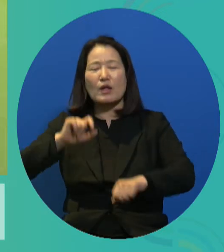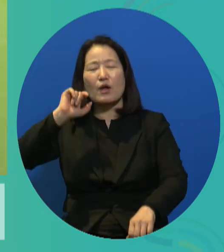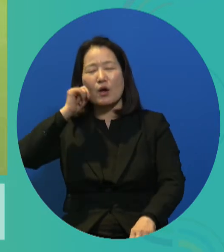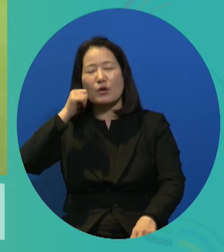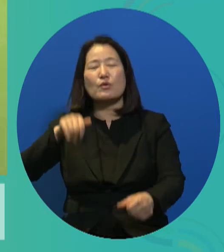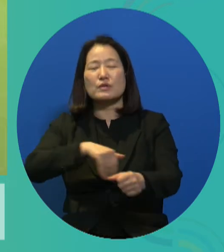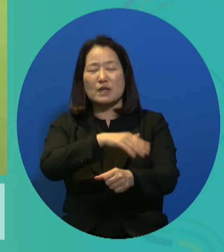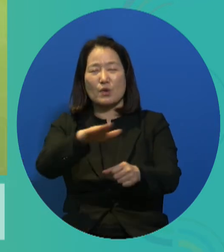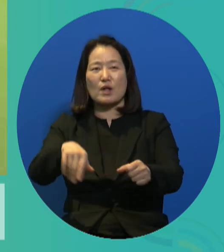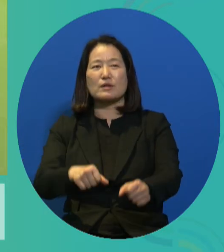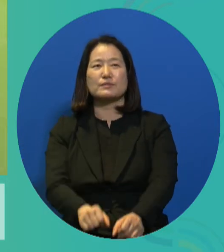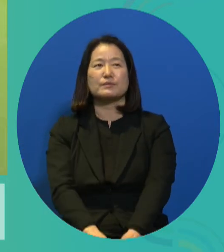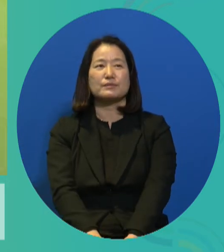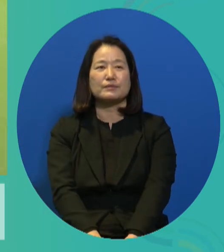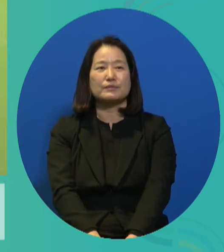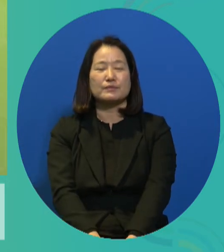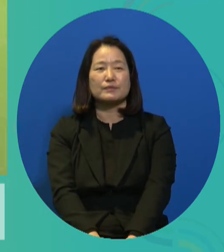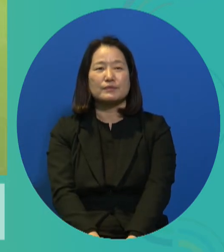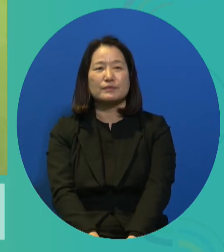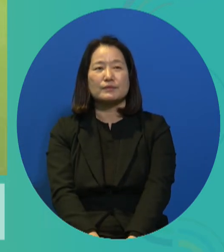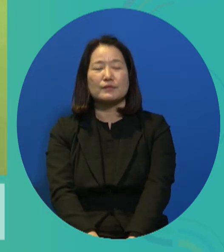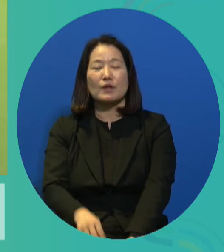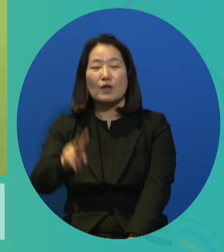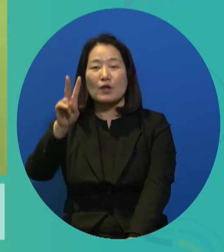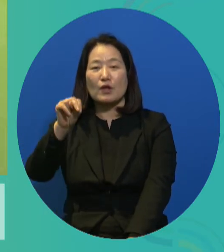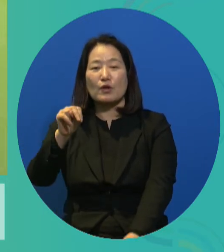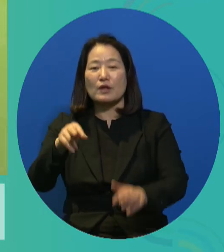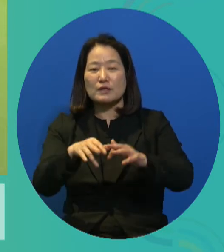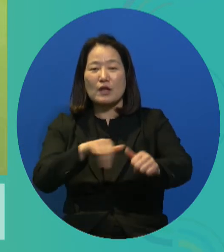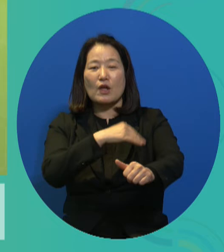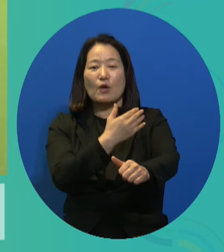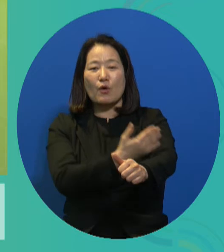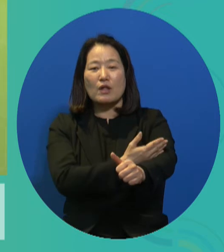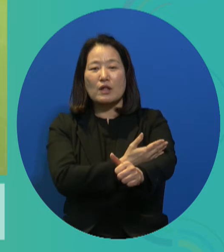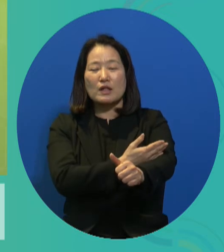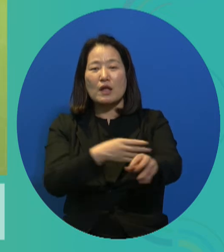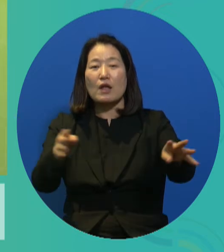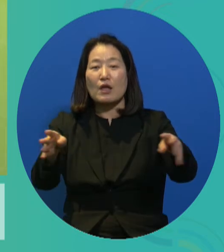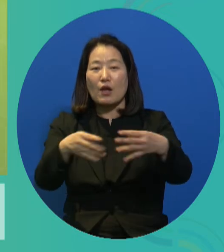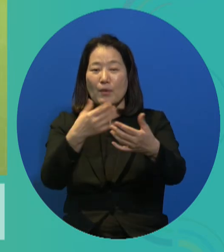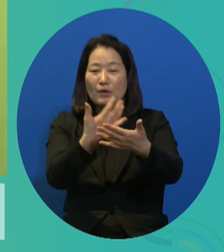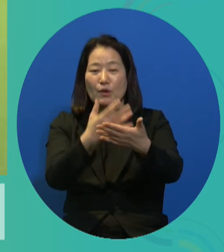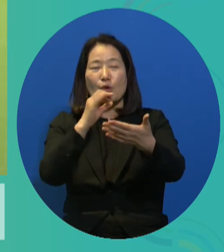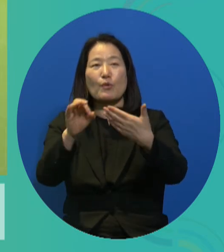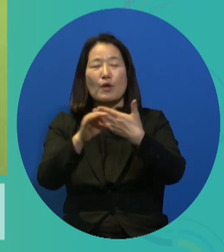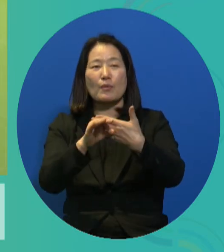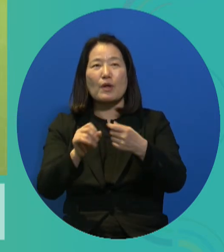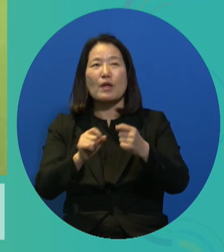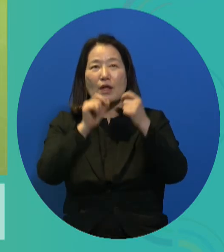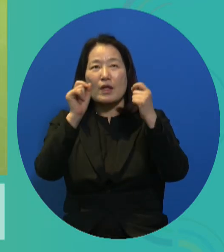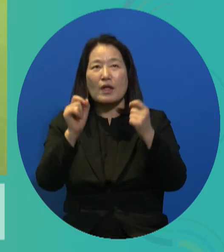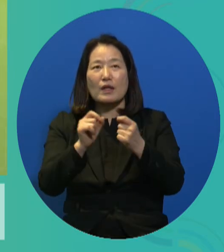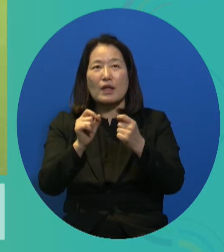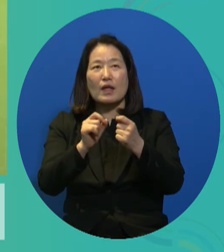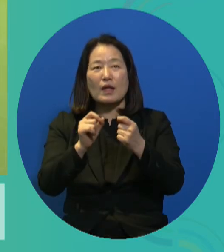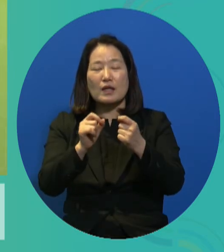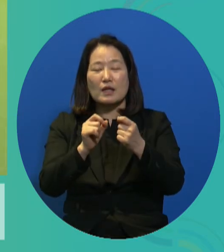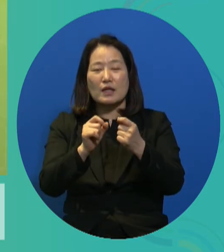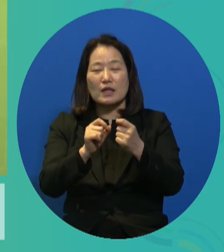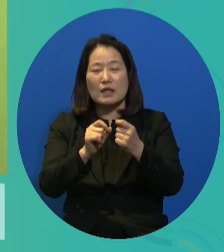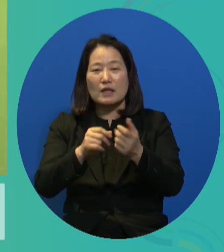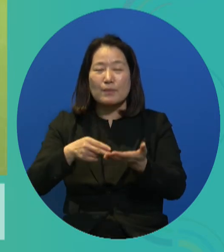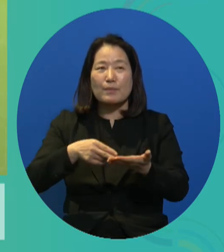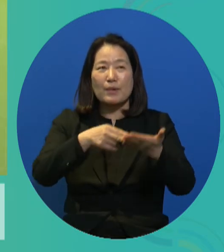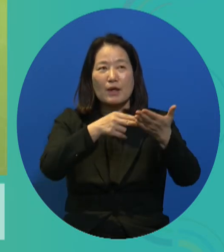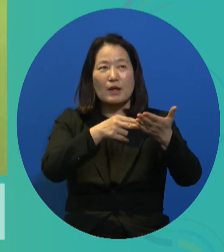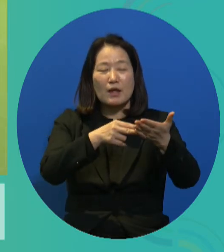not necessarily very accessible for persons with disabilities. The optional protocol of CRPD, however, it has